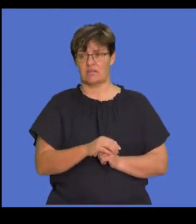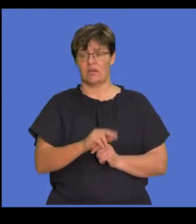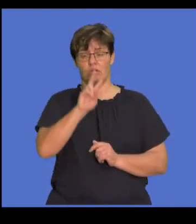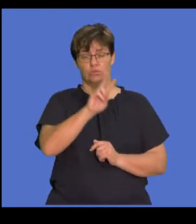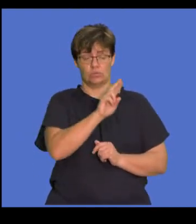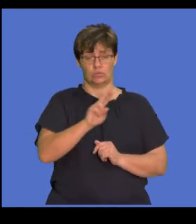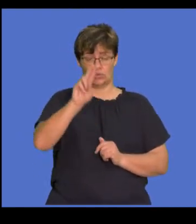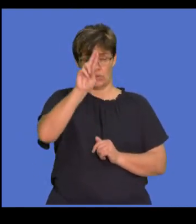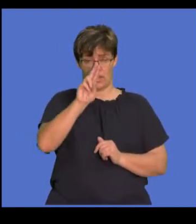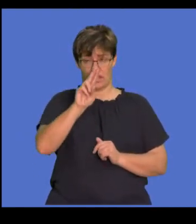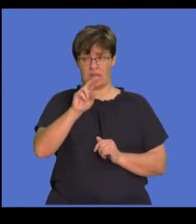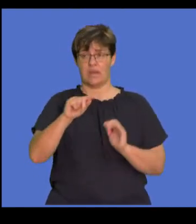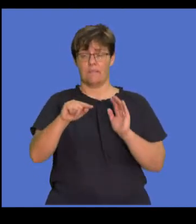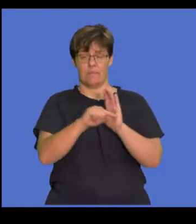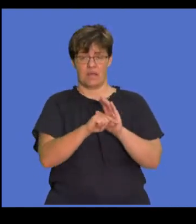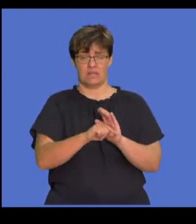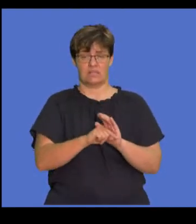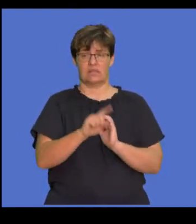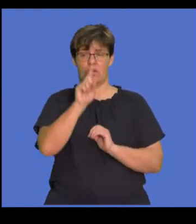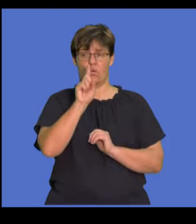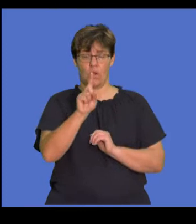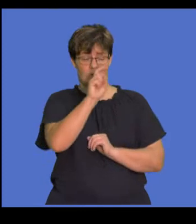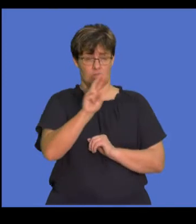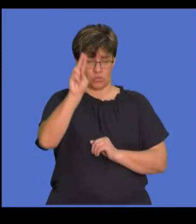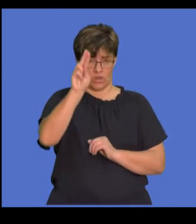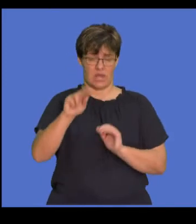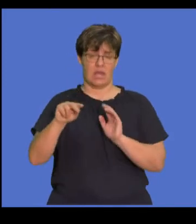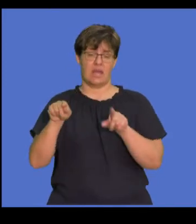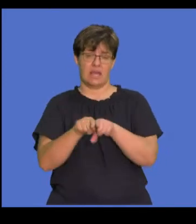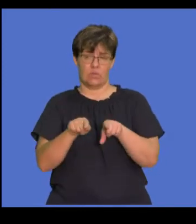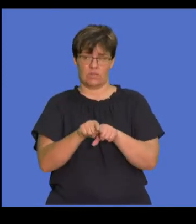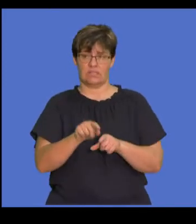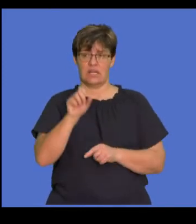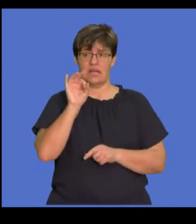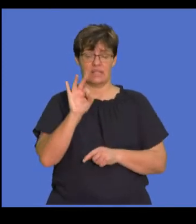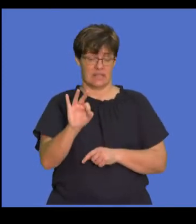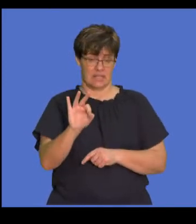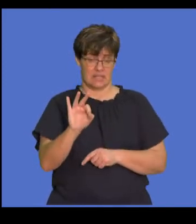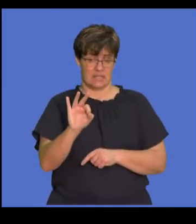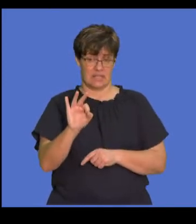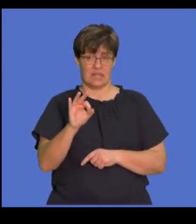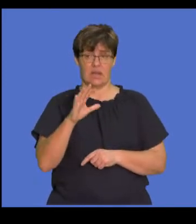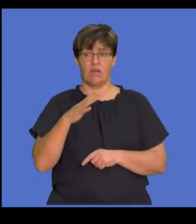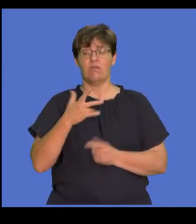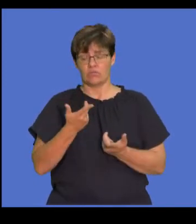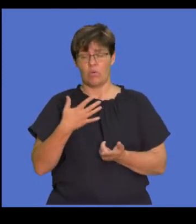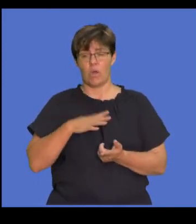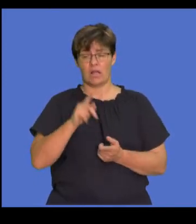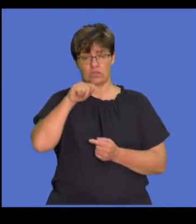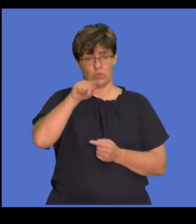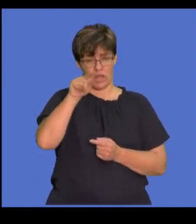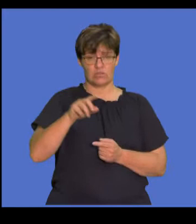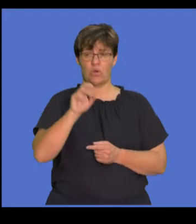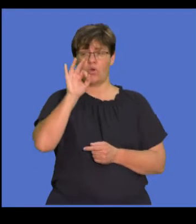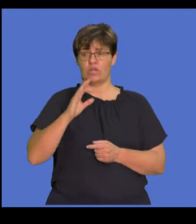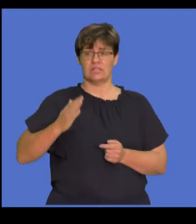squared minus 1 squared, and this will be equals to 3, but I want the square root of this, so